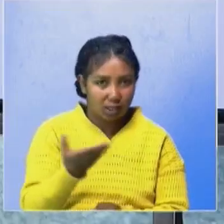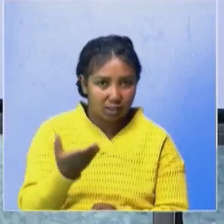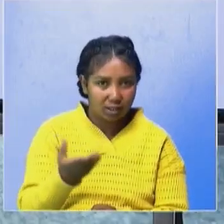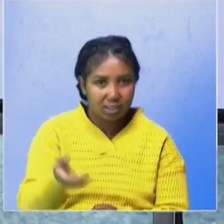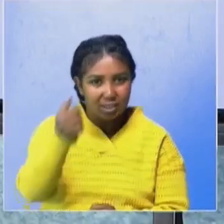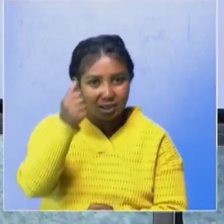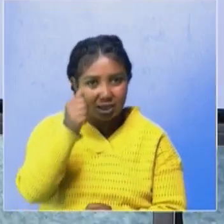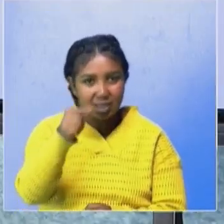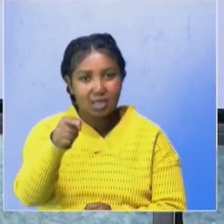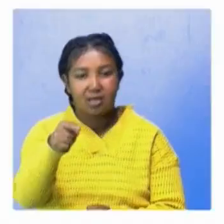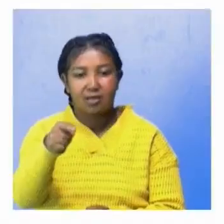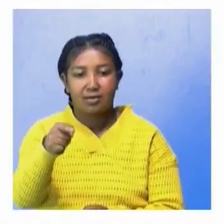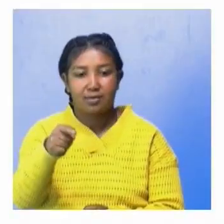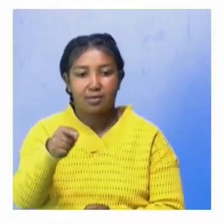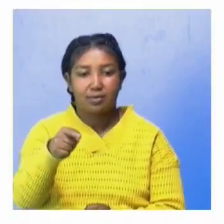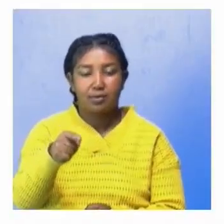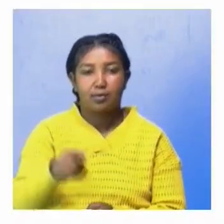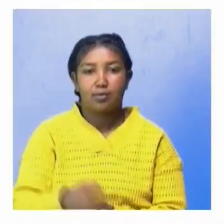He